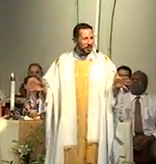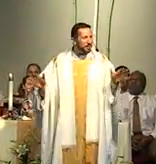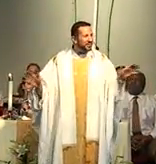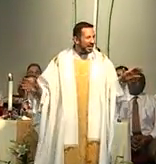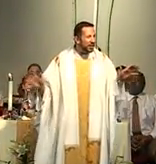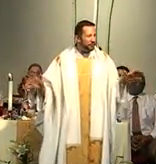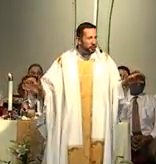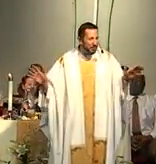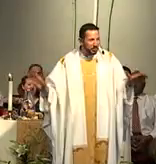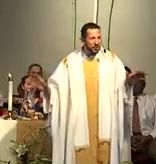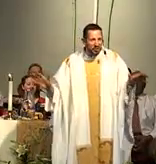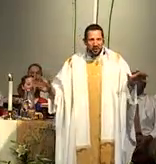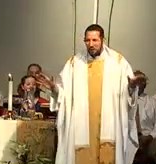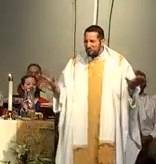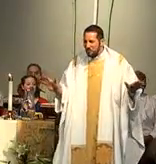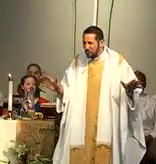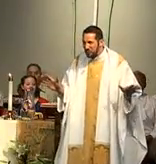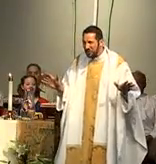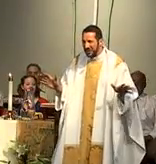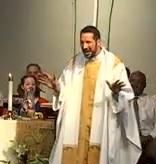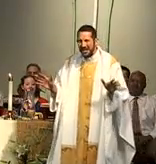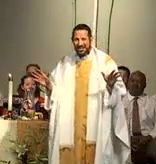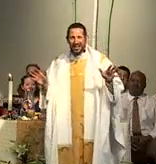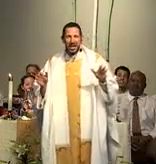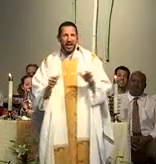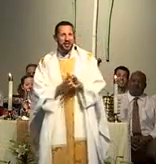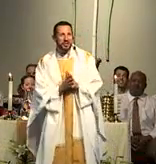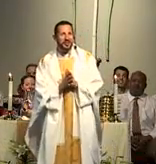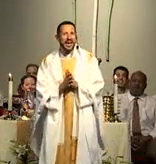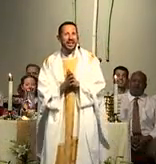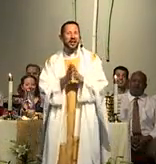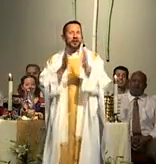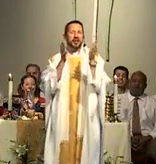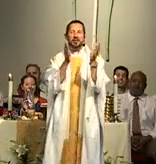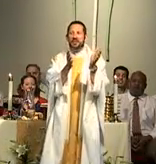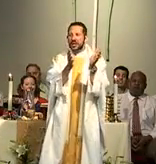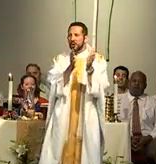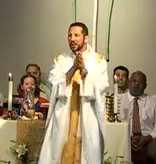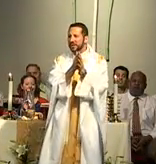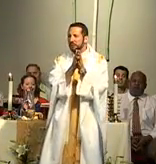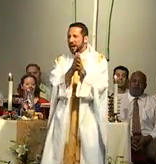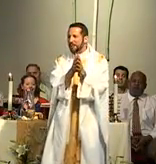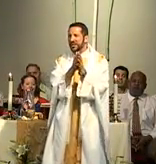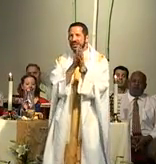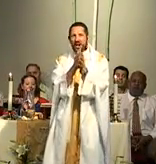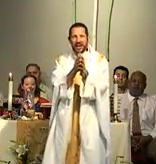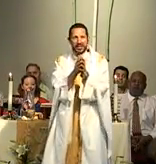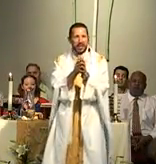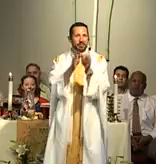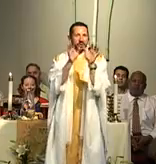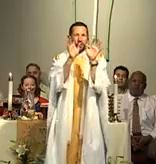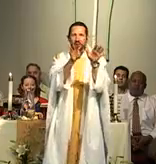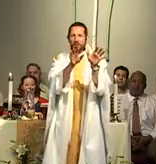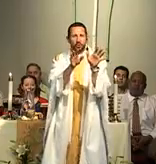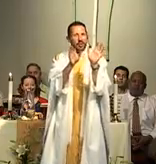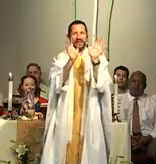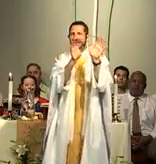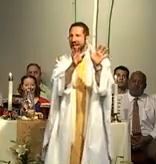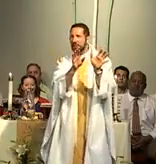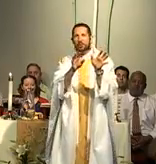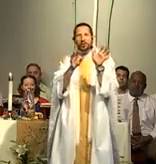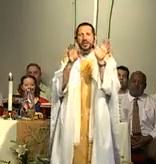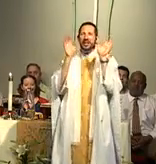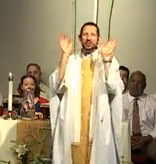and I'm going to be thanking a few people so you can hold your applause to the end, to thank our video and web and design team and all those who work